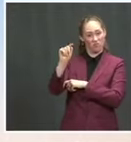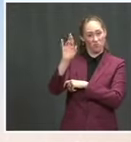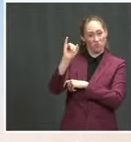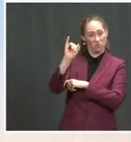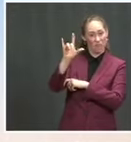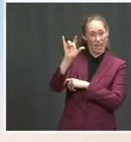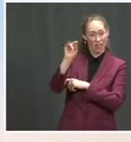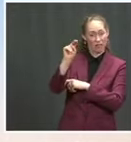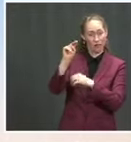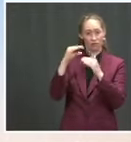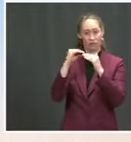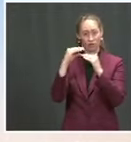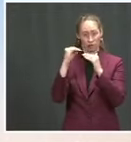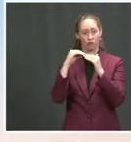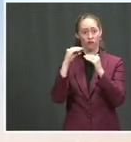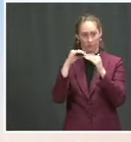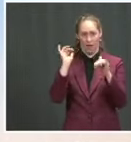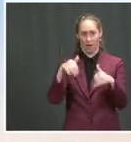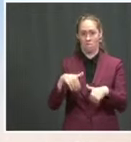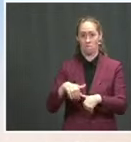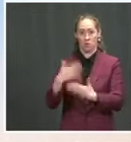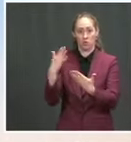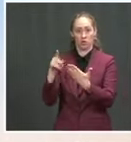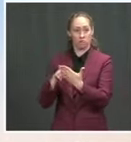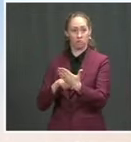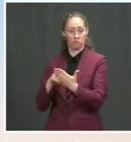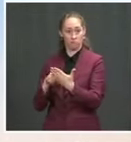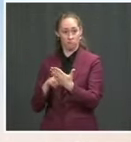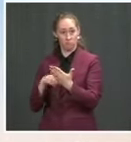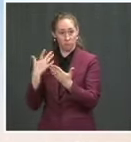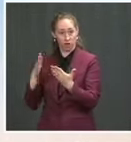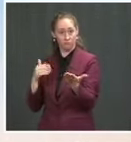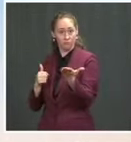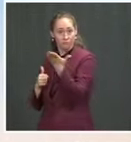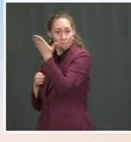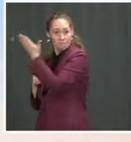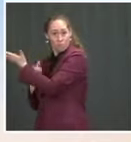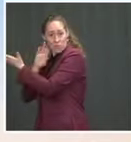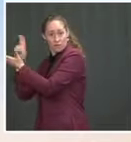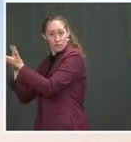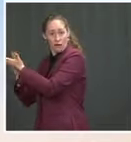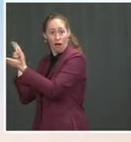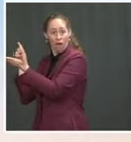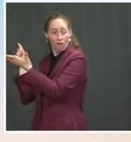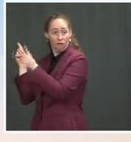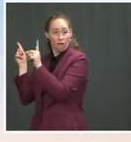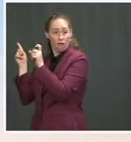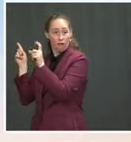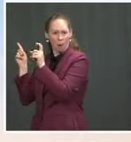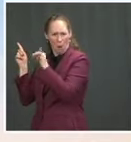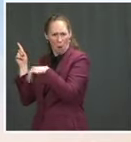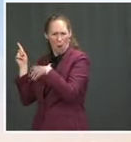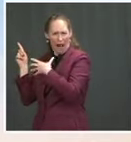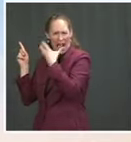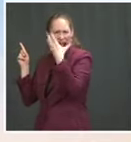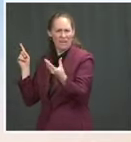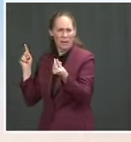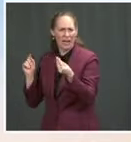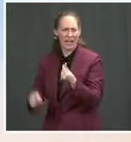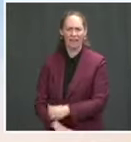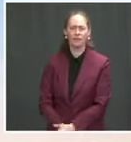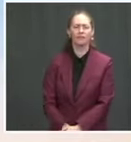he sign it, or is that too big? Well, first, we're not quite there yet. And I would also note that the president has put forward a way of paying for these proposals,